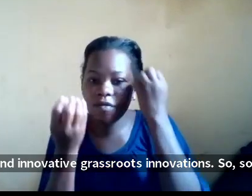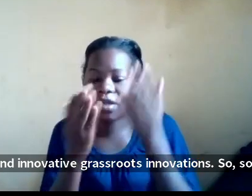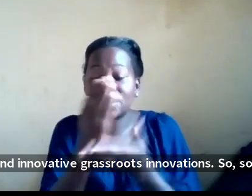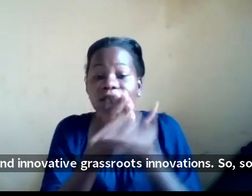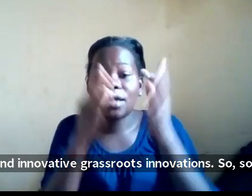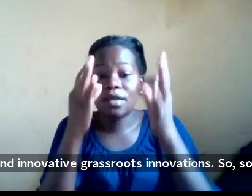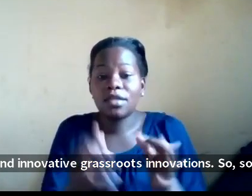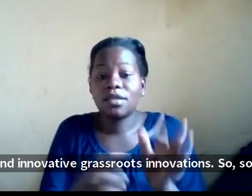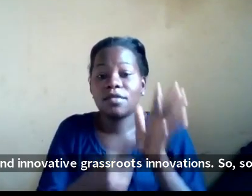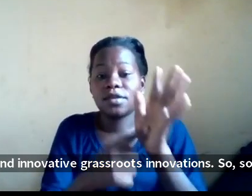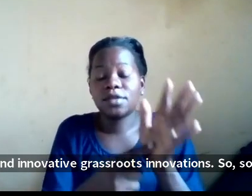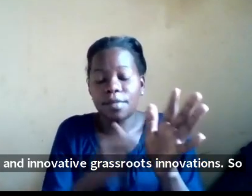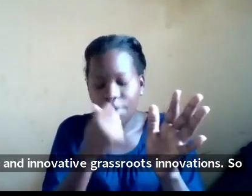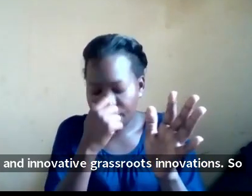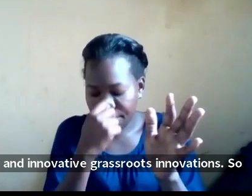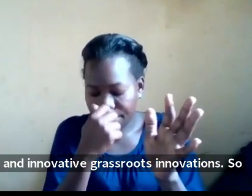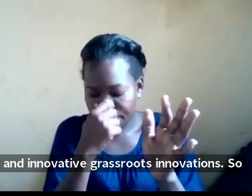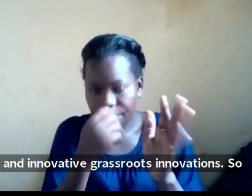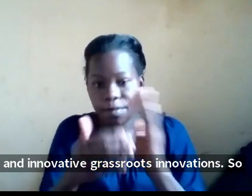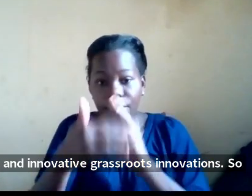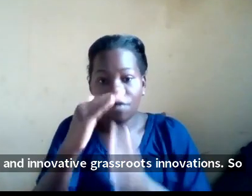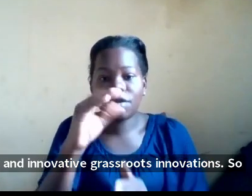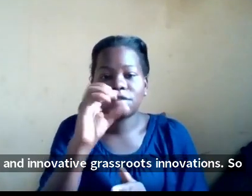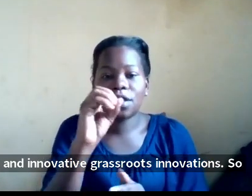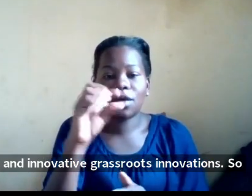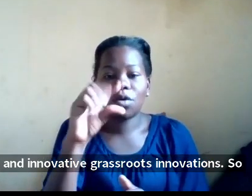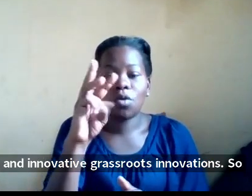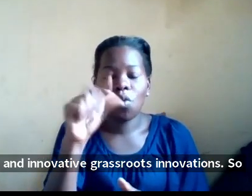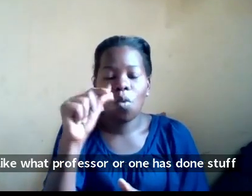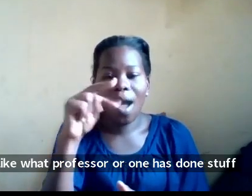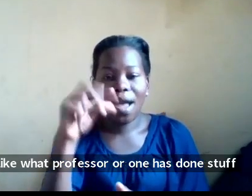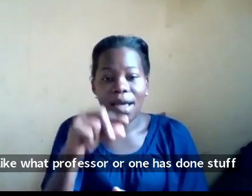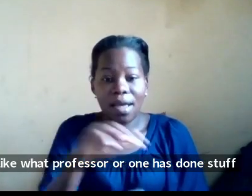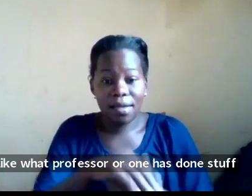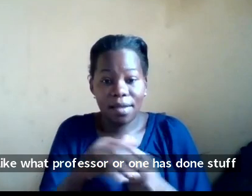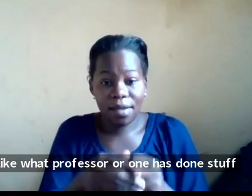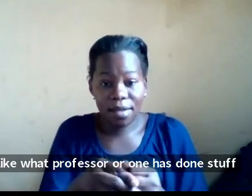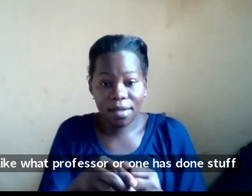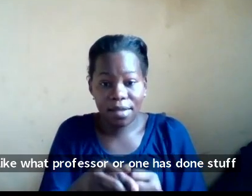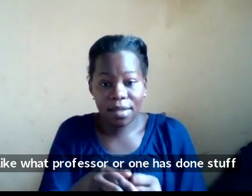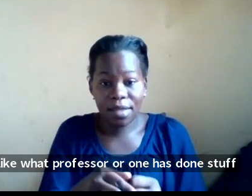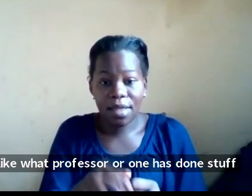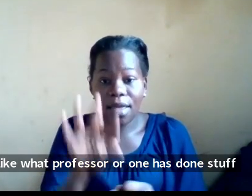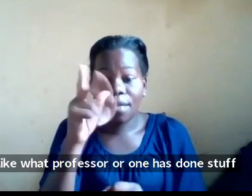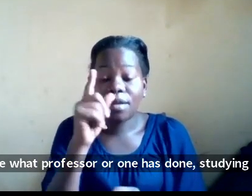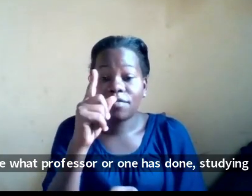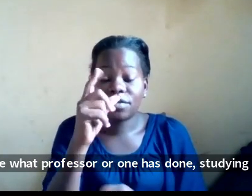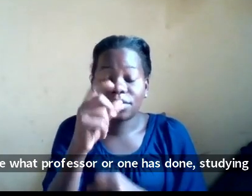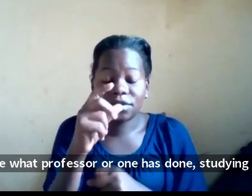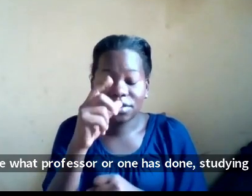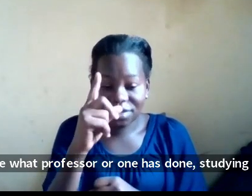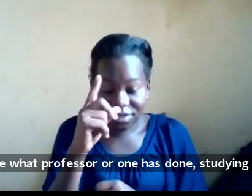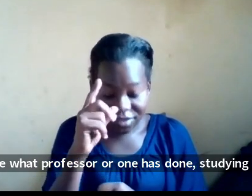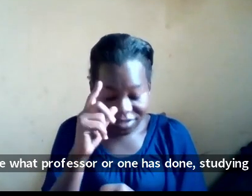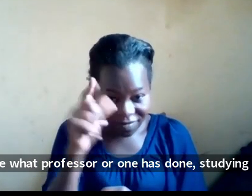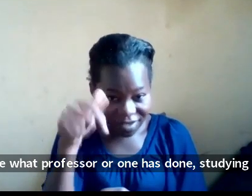what Professor Ogwang has done, studying a plant for 17 years, because we believe